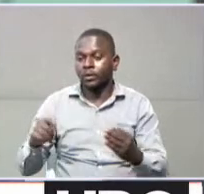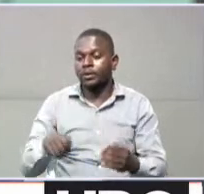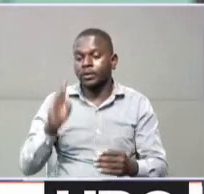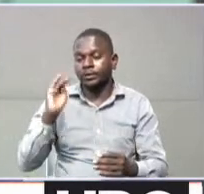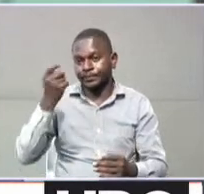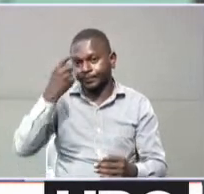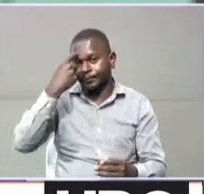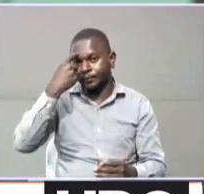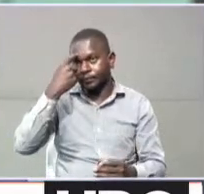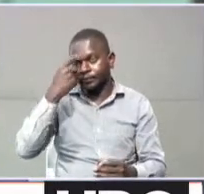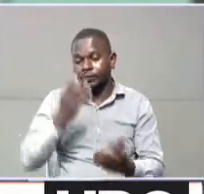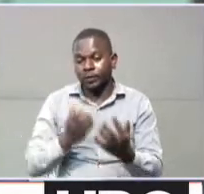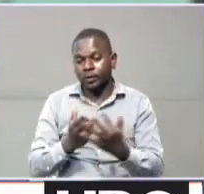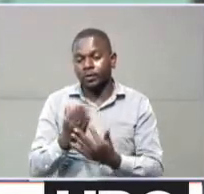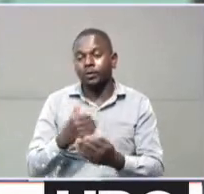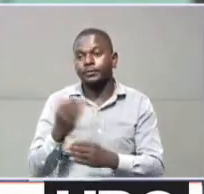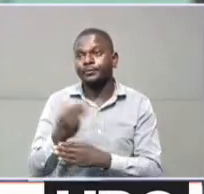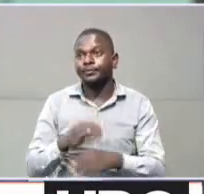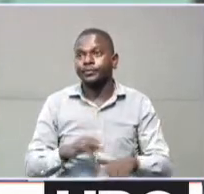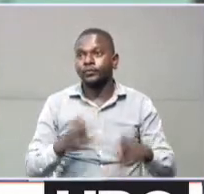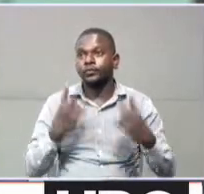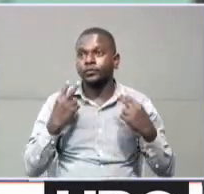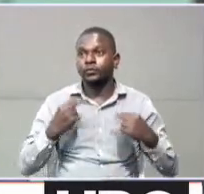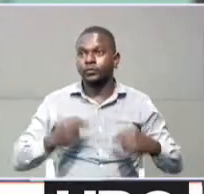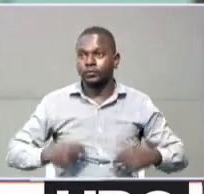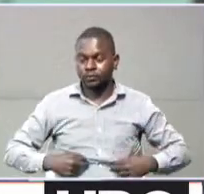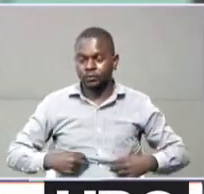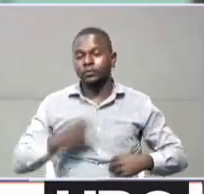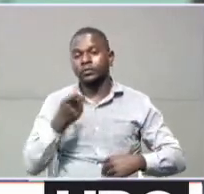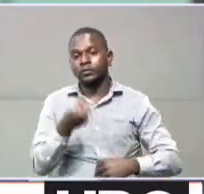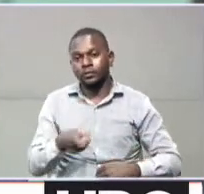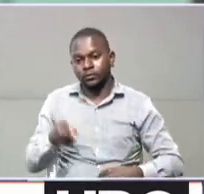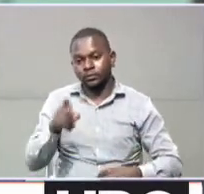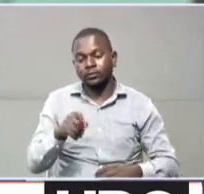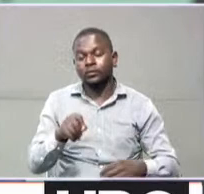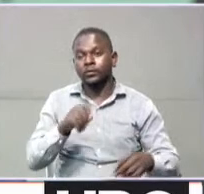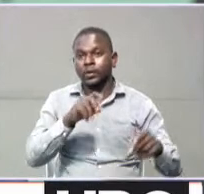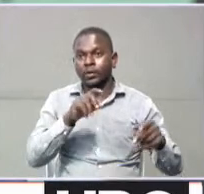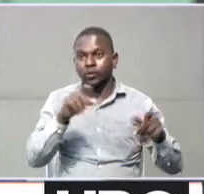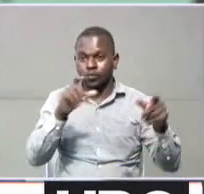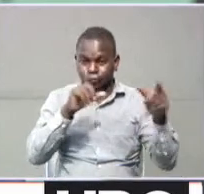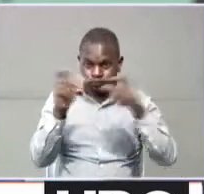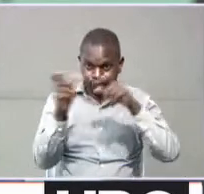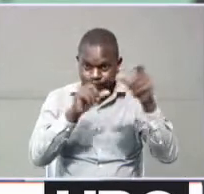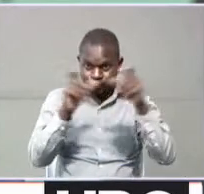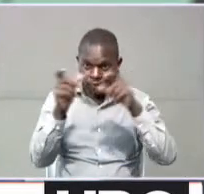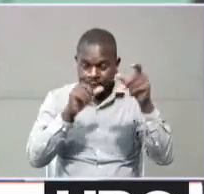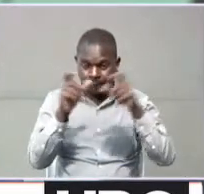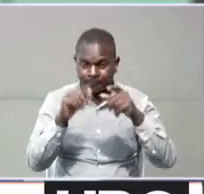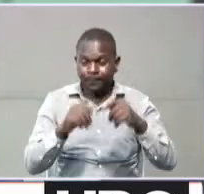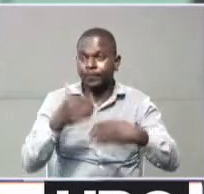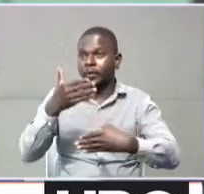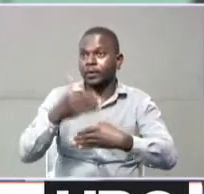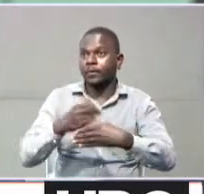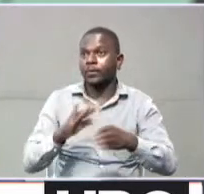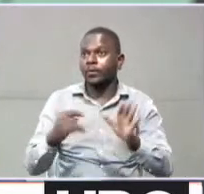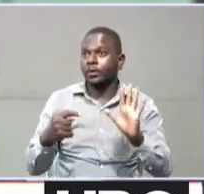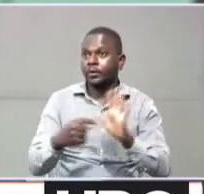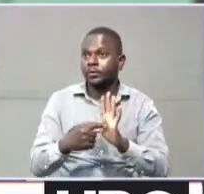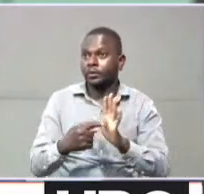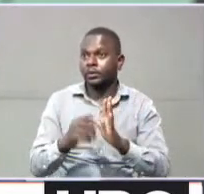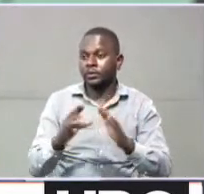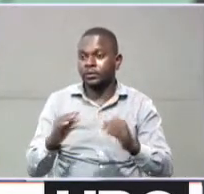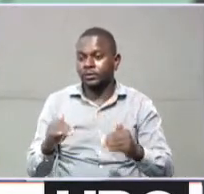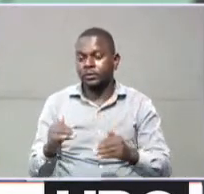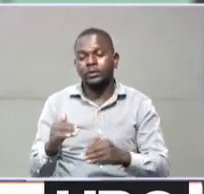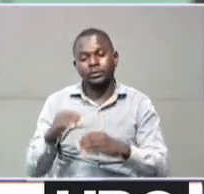government through the ministry of health has intensified surveillance at border points and